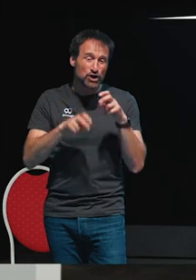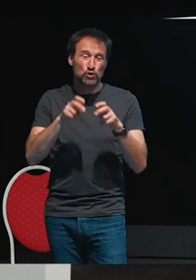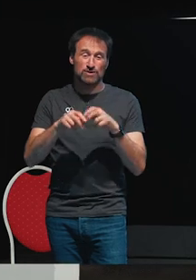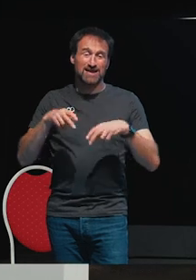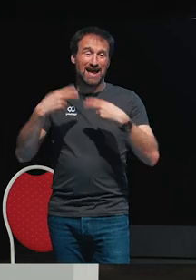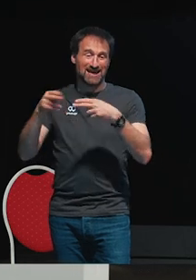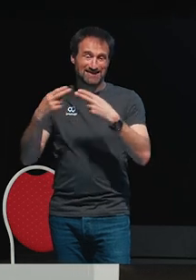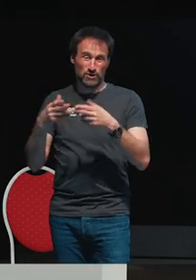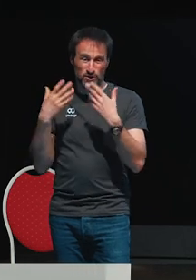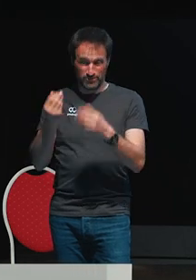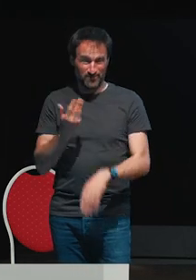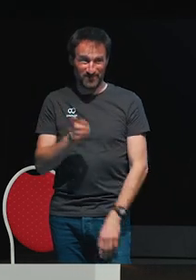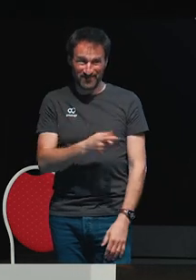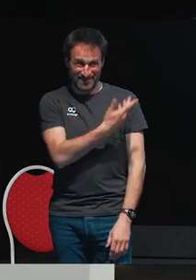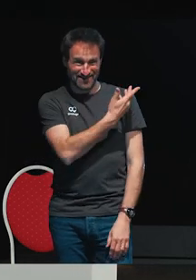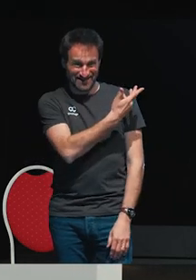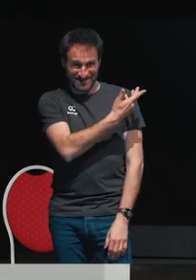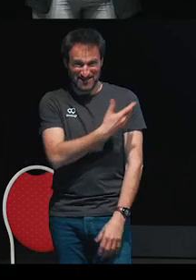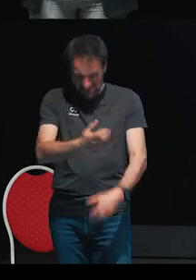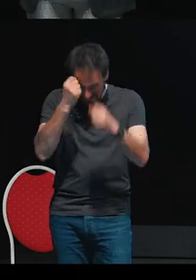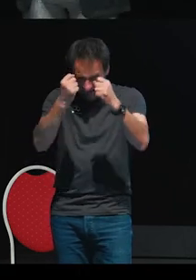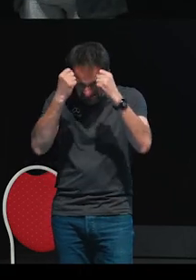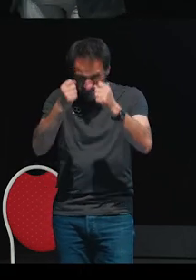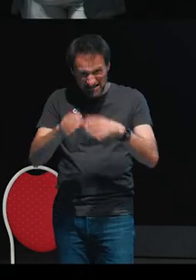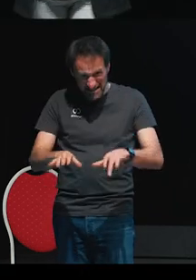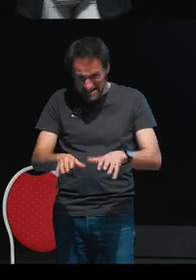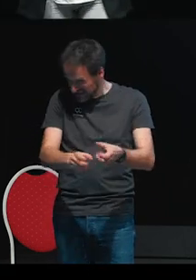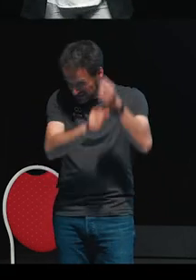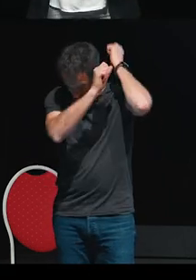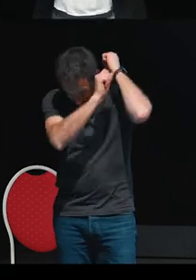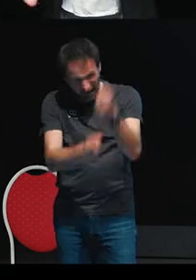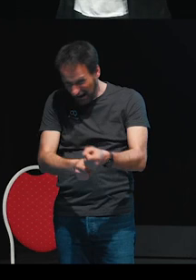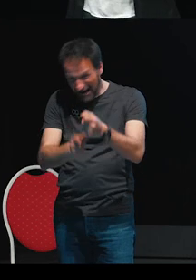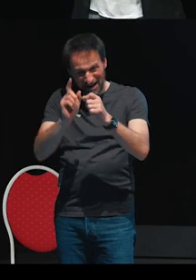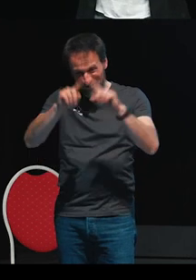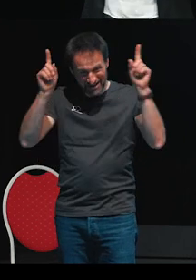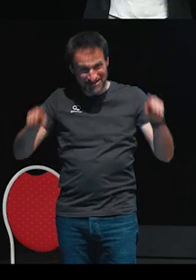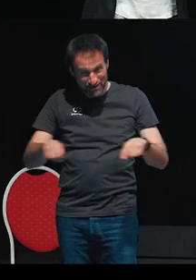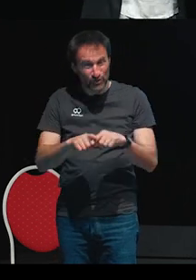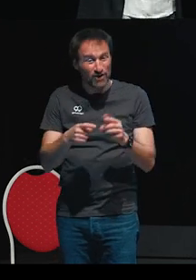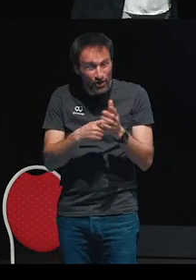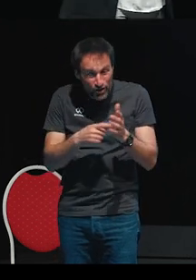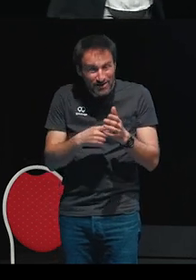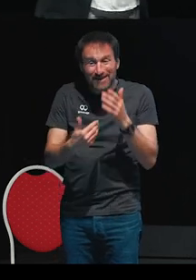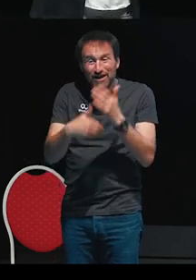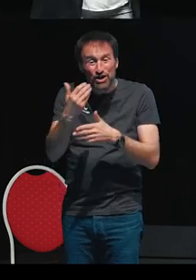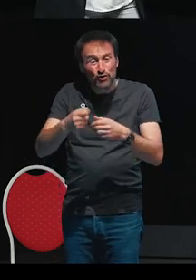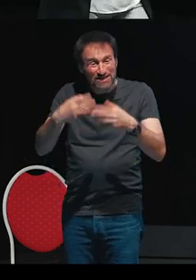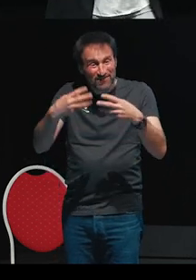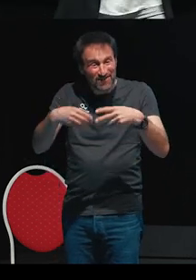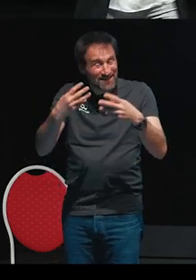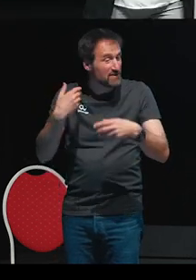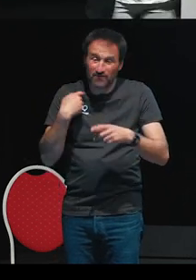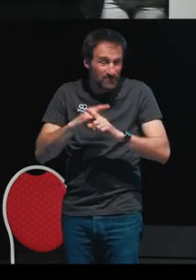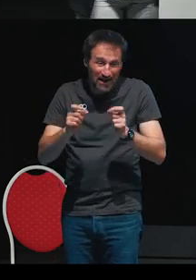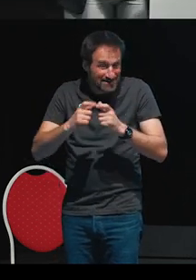this really angry guy who is bumping his keyboard on the screen because the newsfeed was not scalable. It